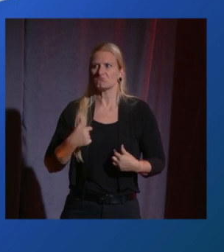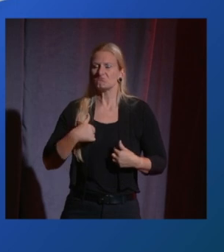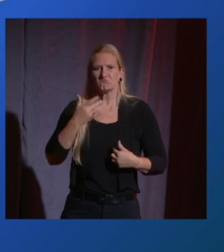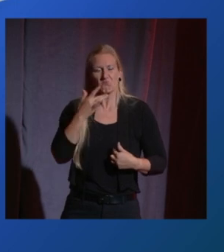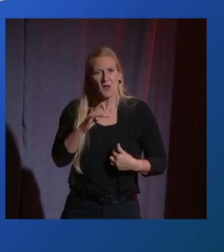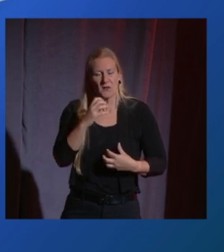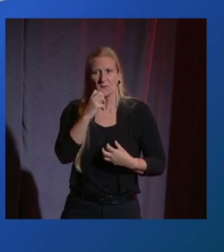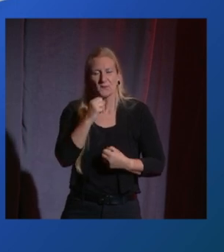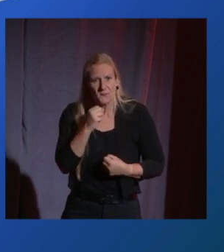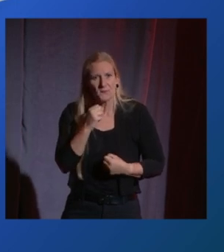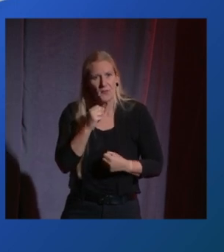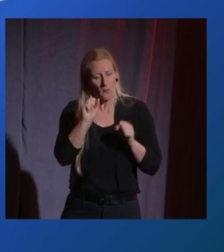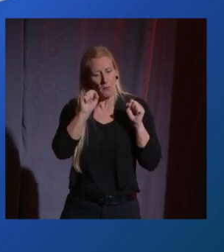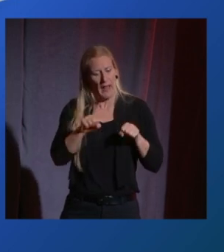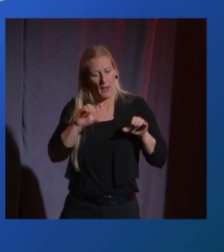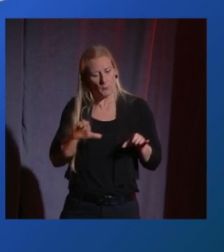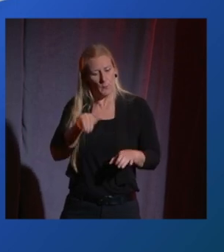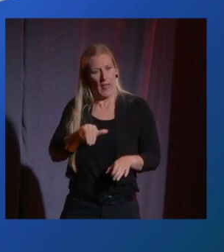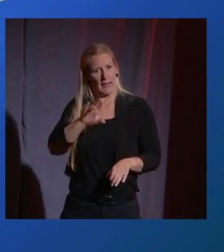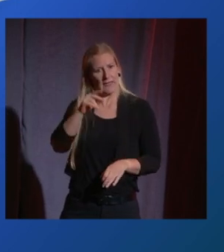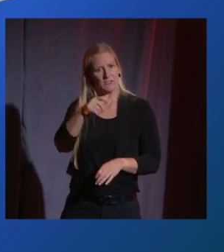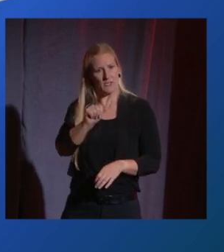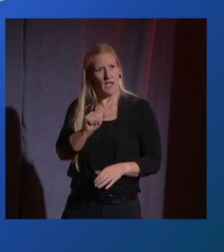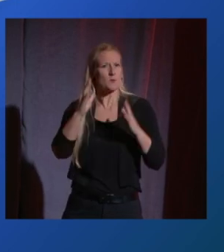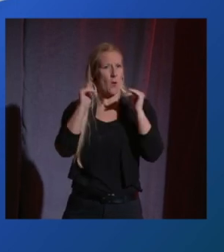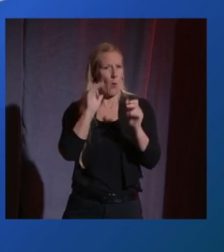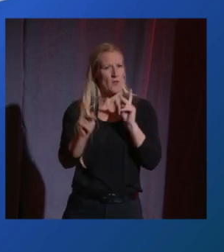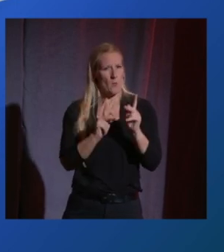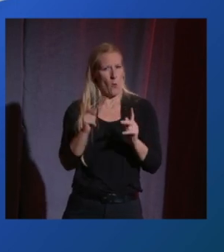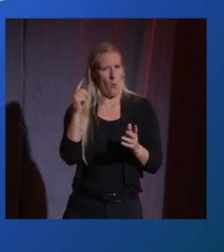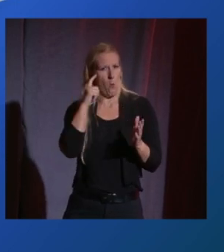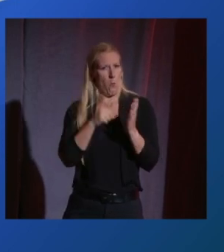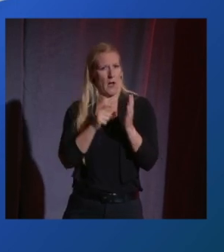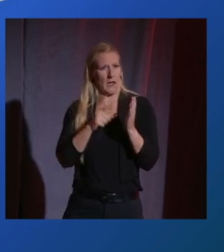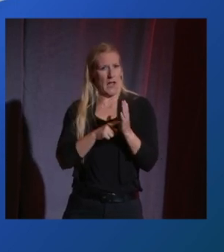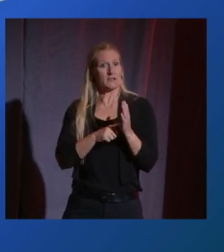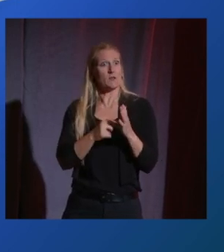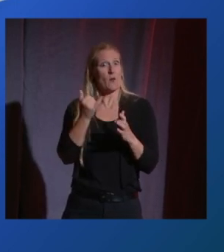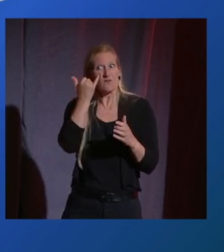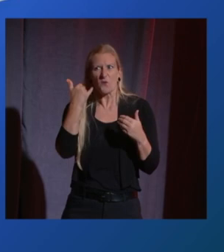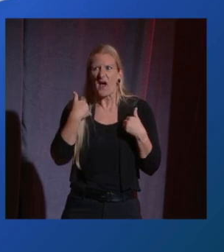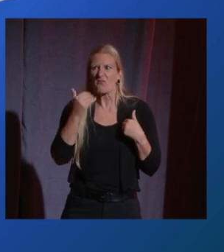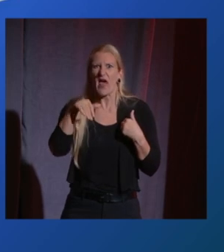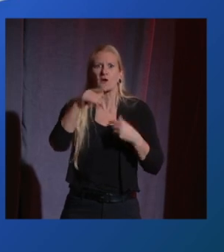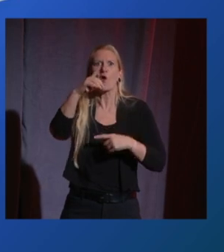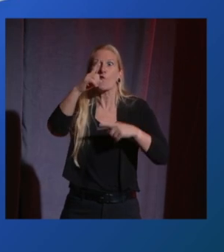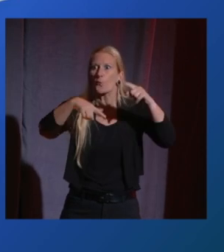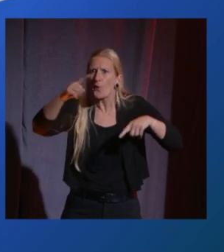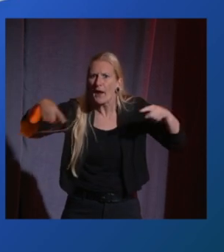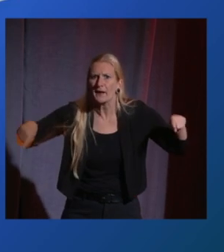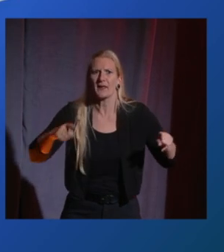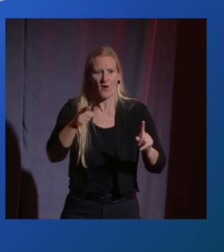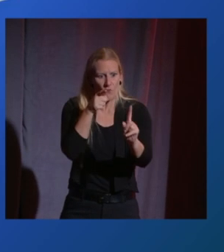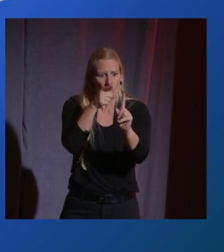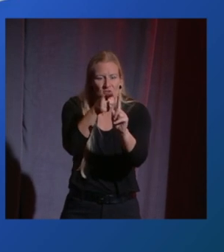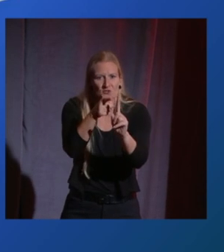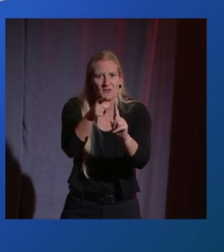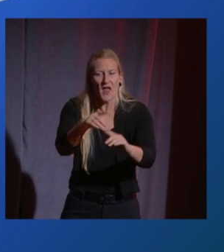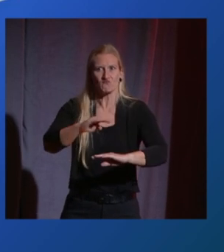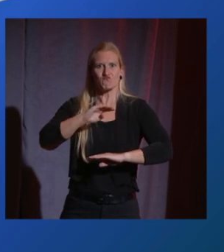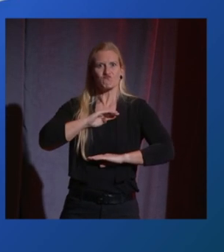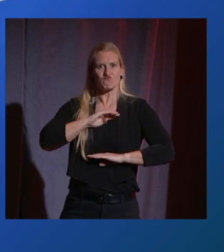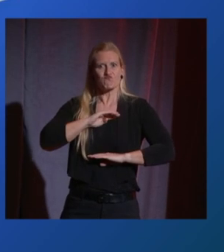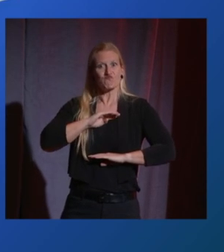and I do hope that more people across the nation realize that if you're looking for a place where you have that variety of mission and fulfillment you can find it